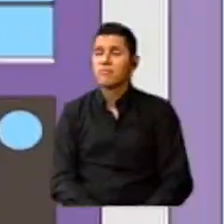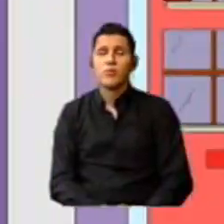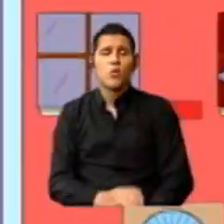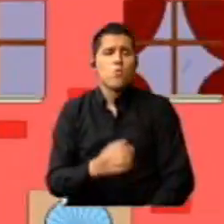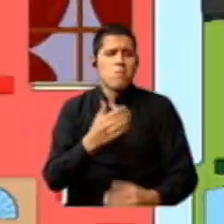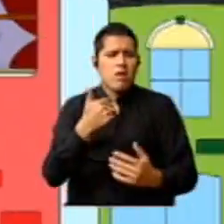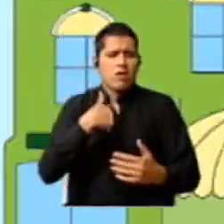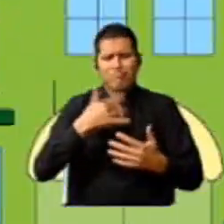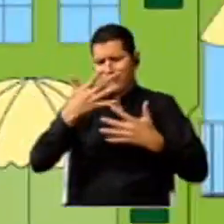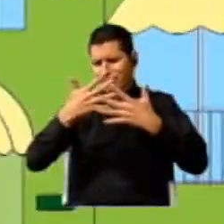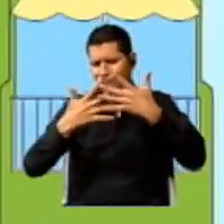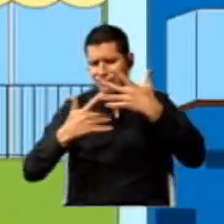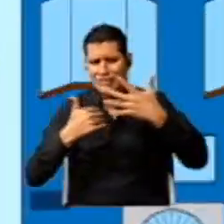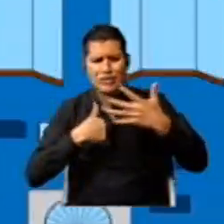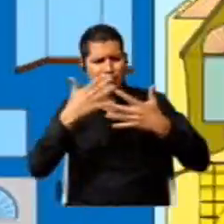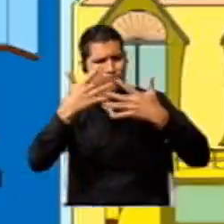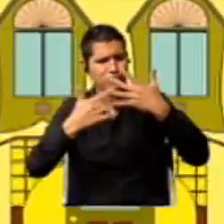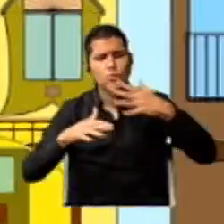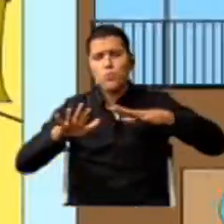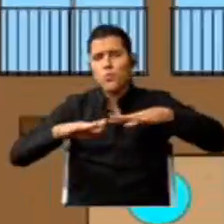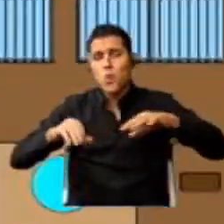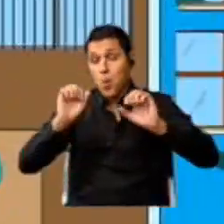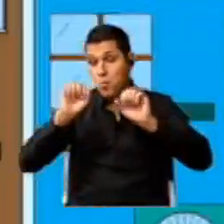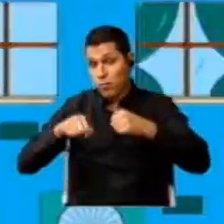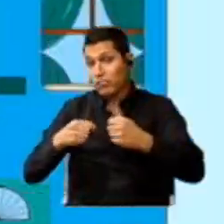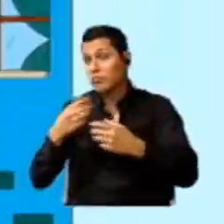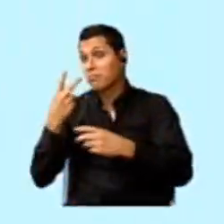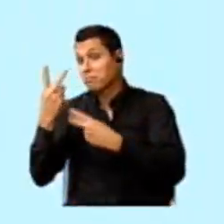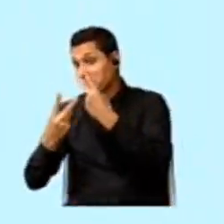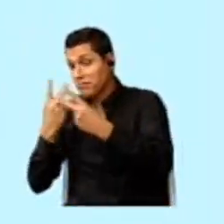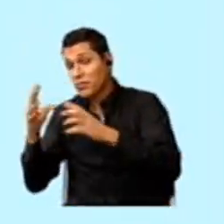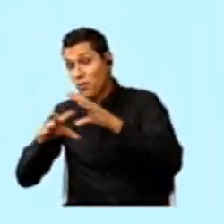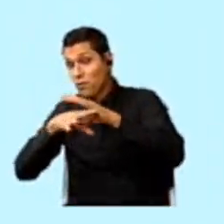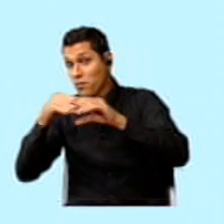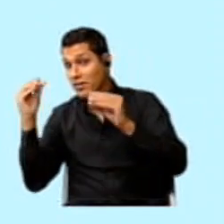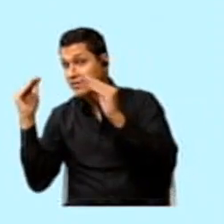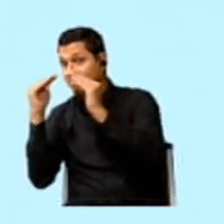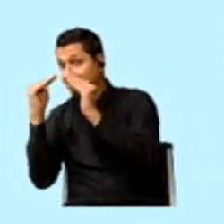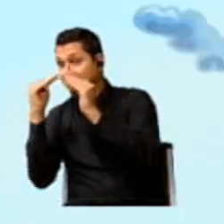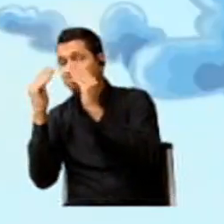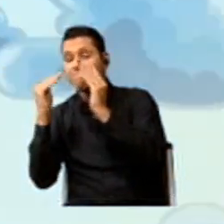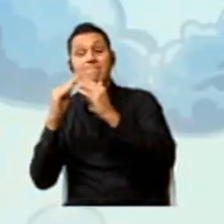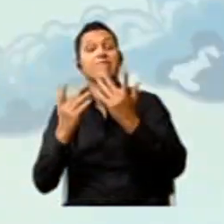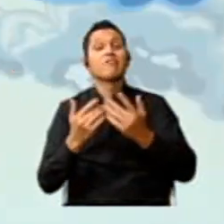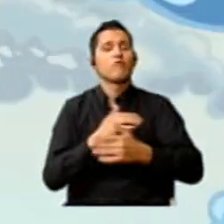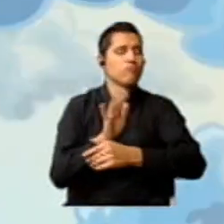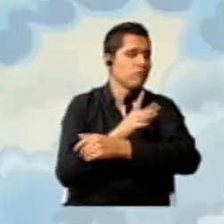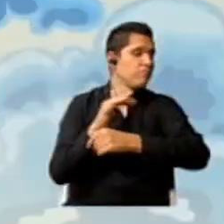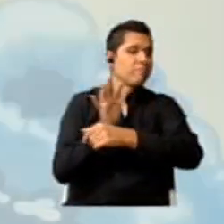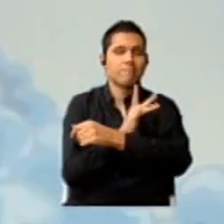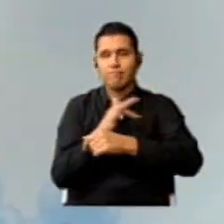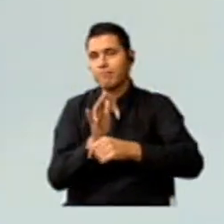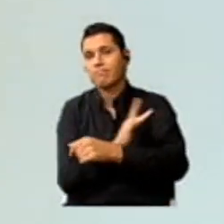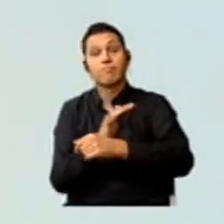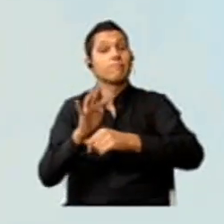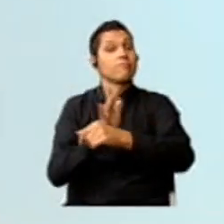What will you do and what will you say?